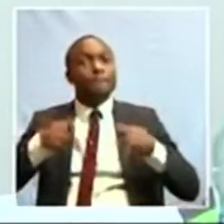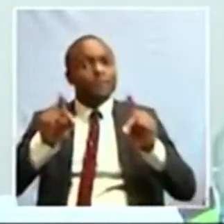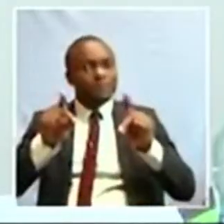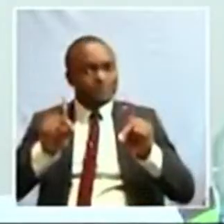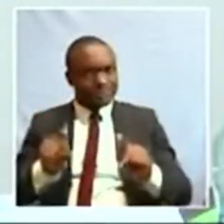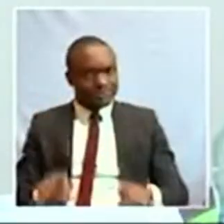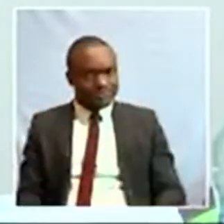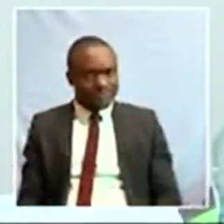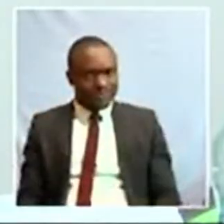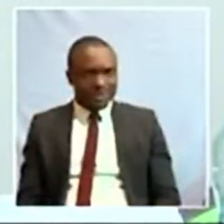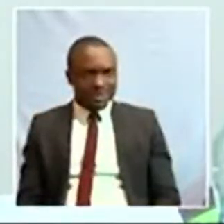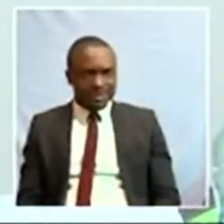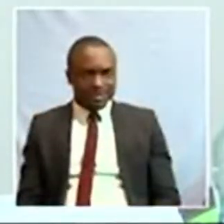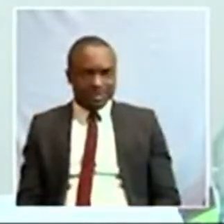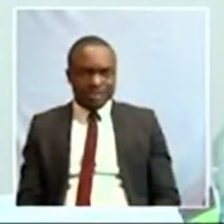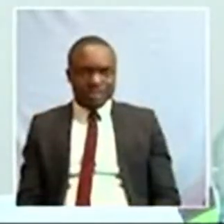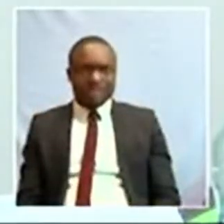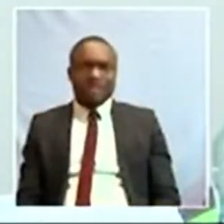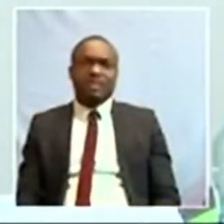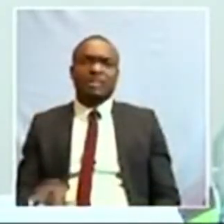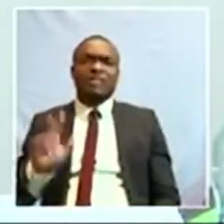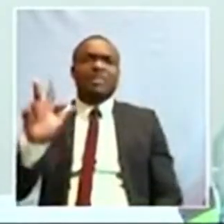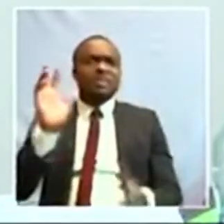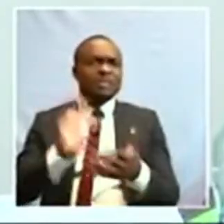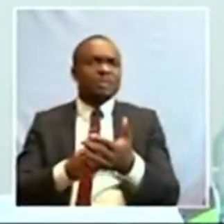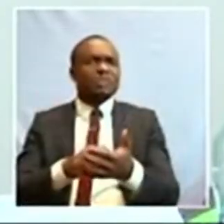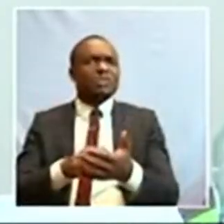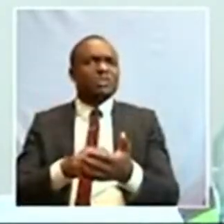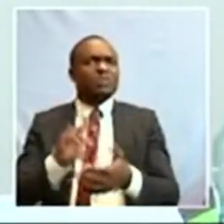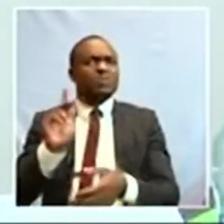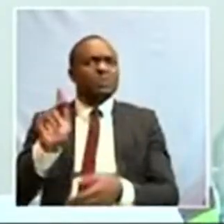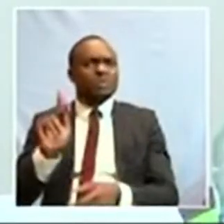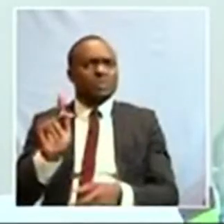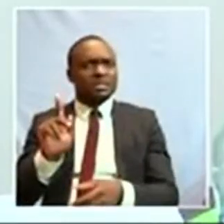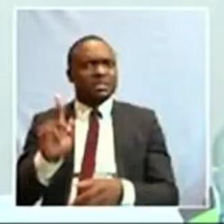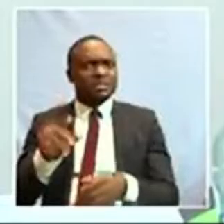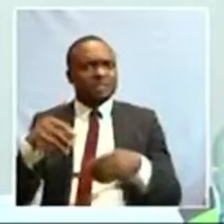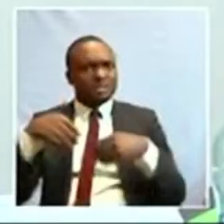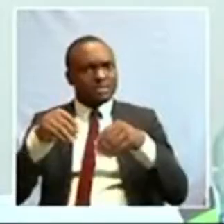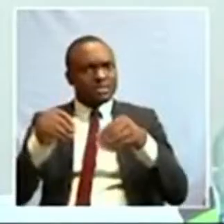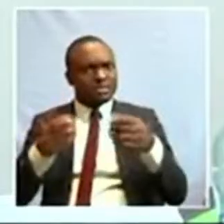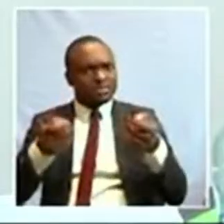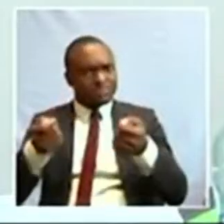at a song value of 3,000 kwacha.